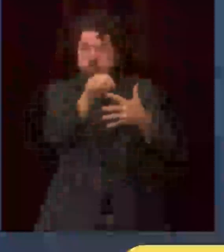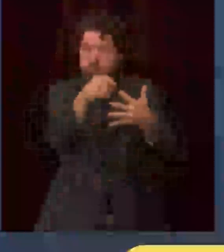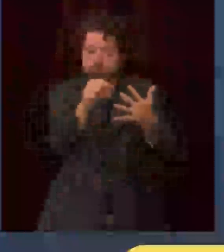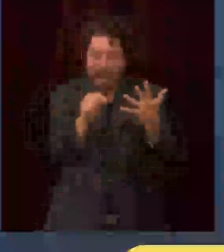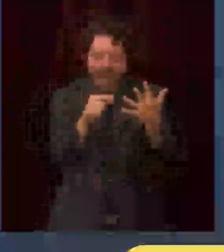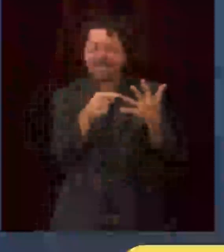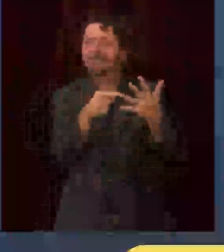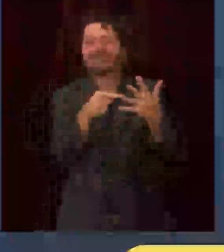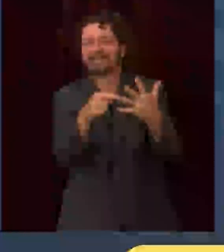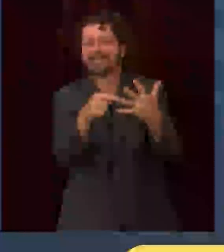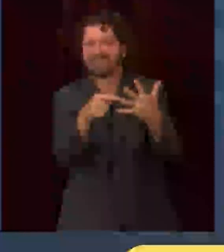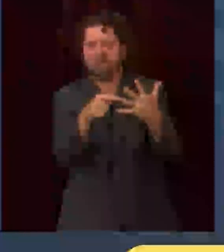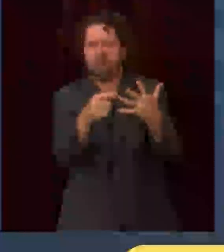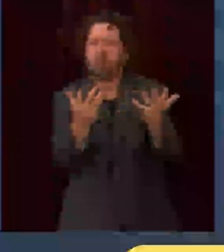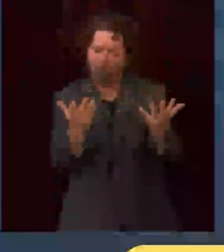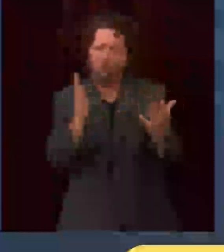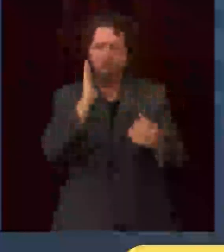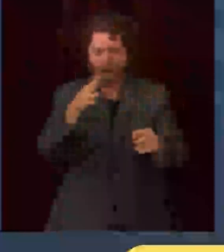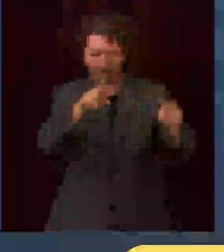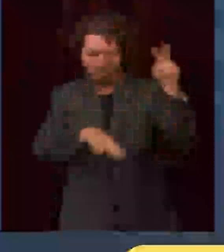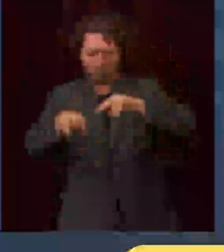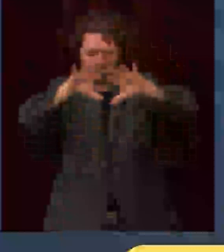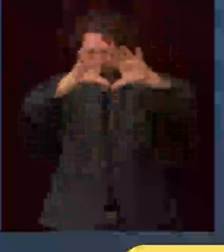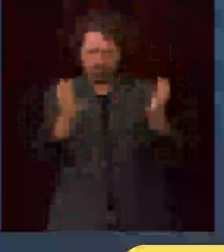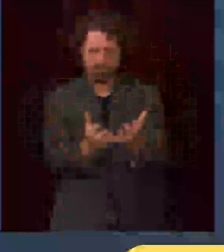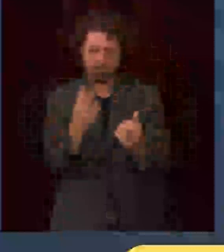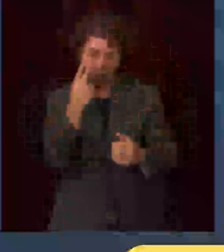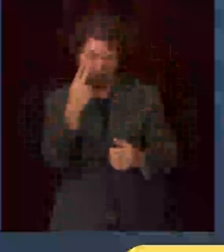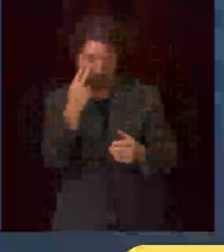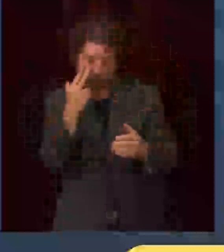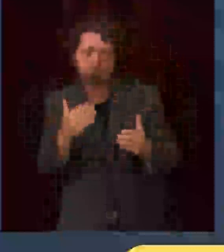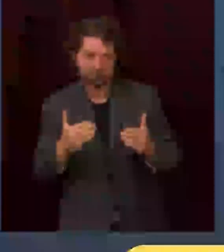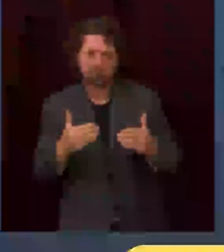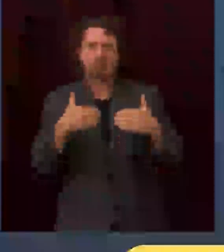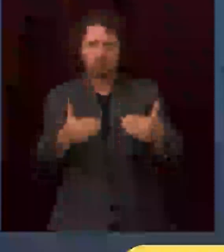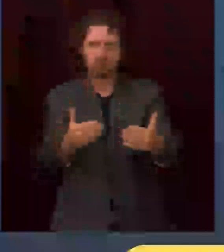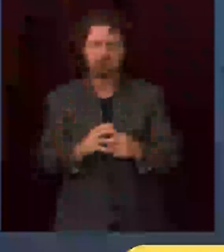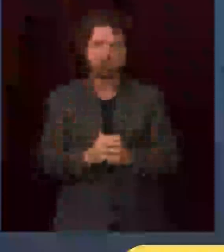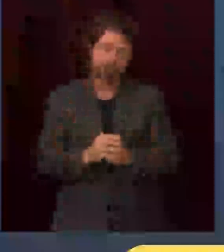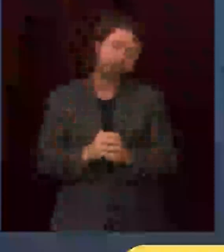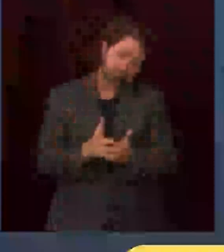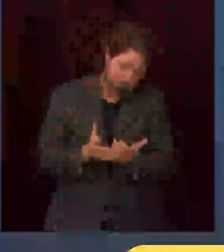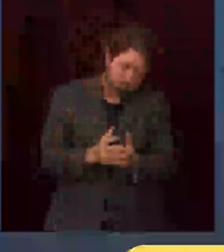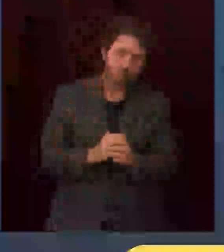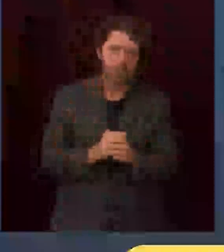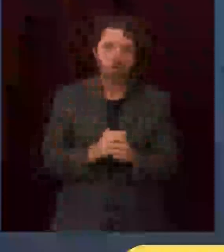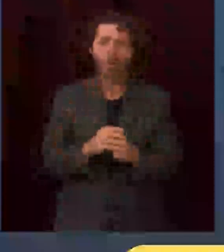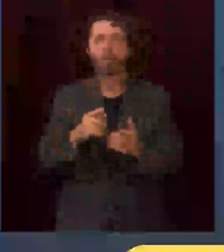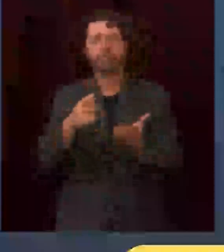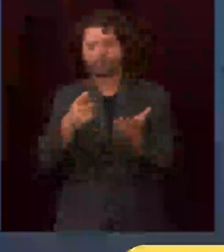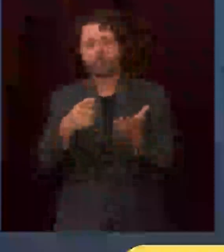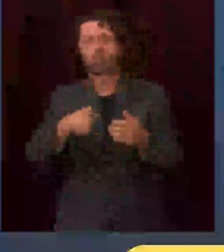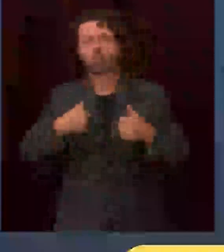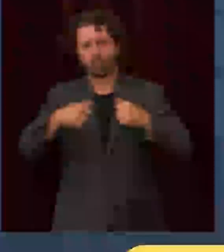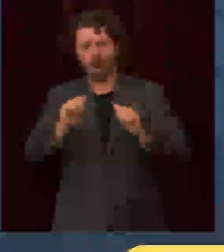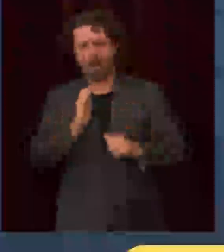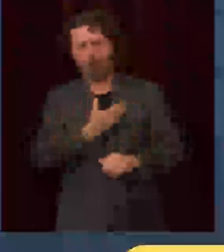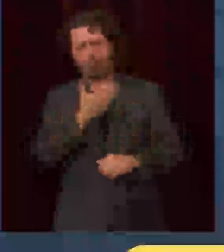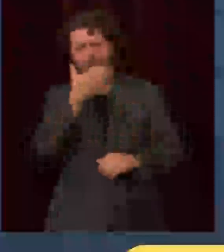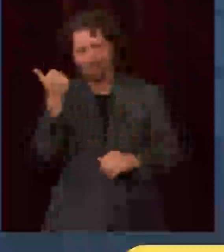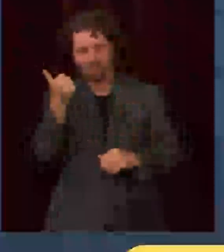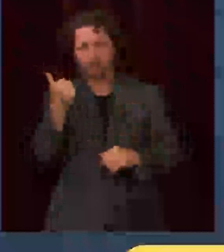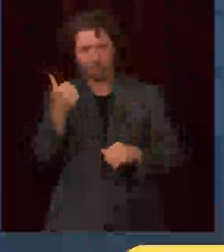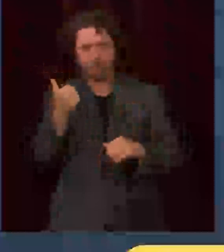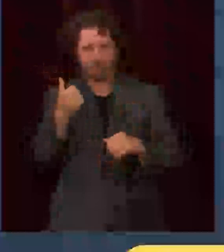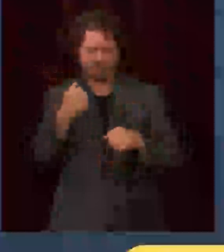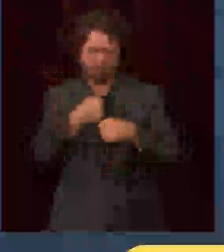to do our best. We know that folks are anxious to open up businesses again. We're going to do our best to turn those around as